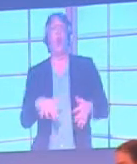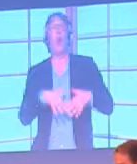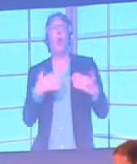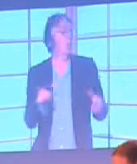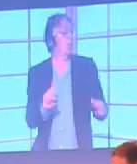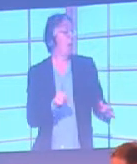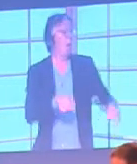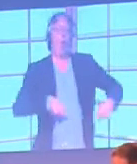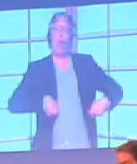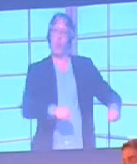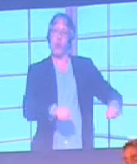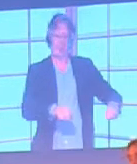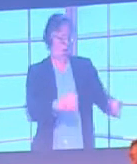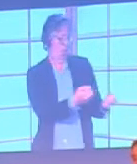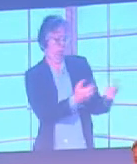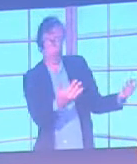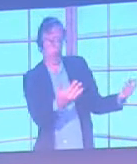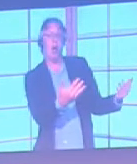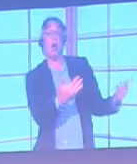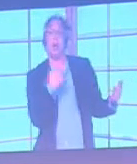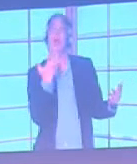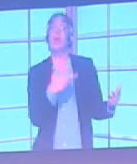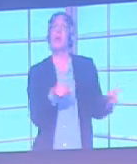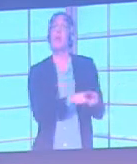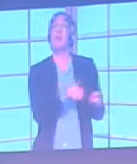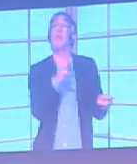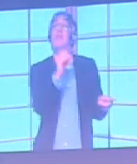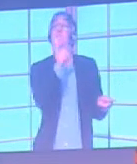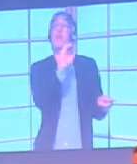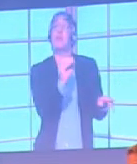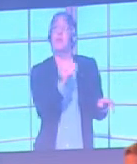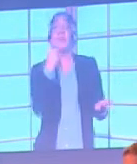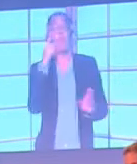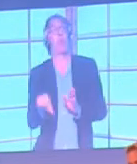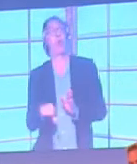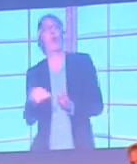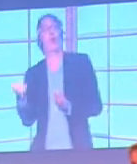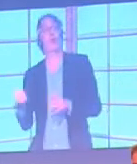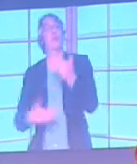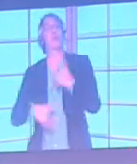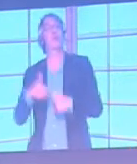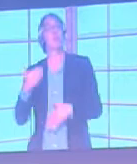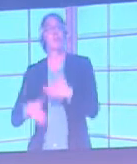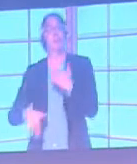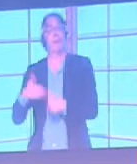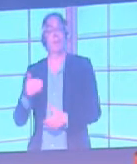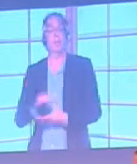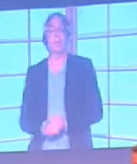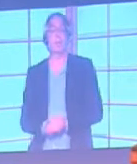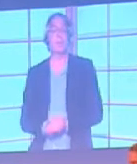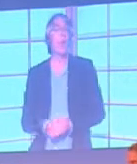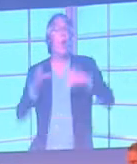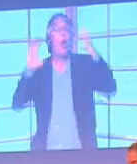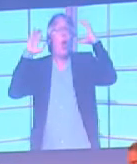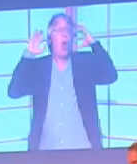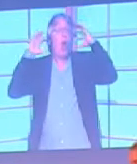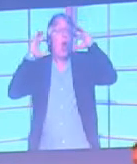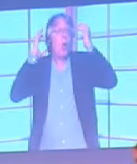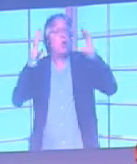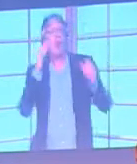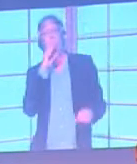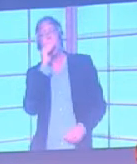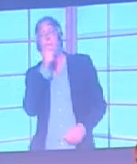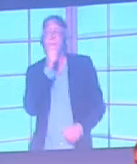minimum standard. In terms of audio description, and I think this is one where we will put a lot of energy in,